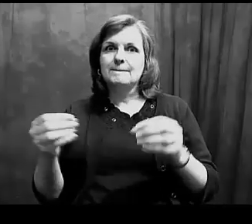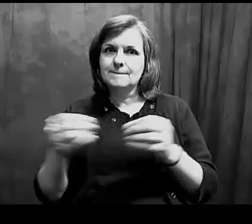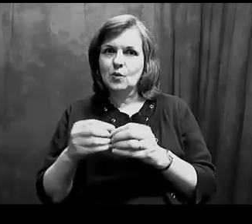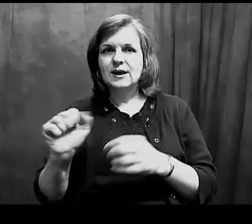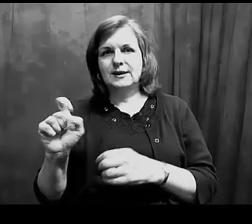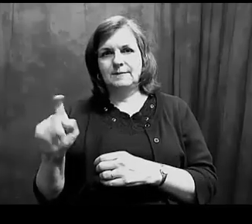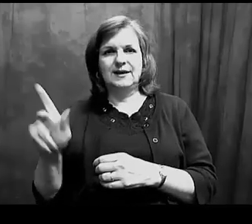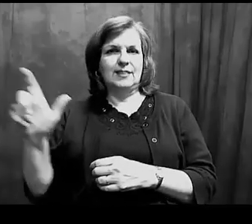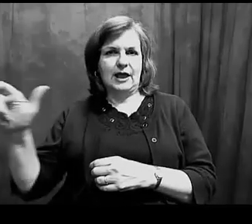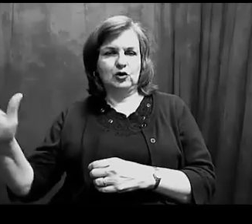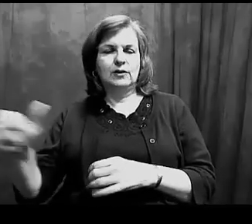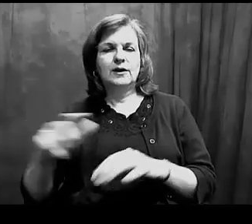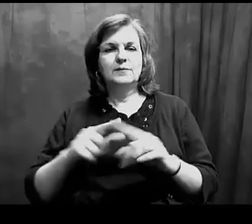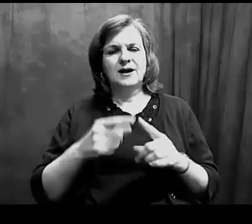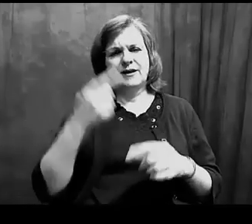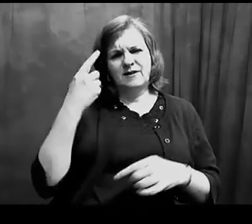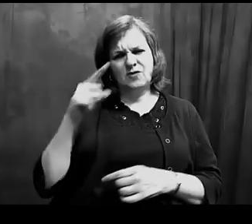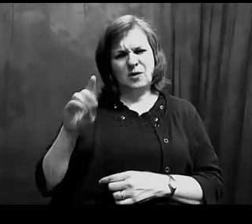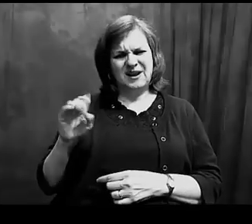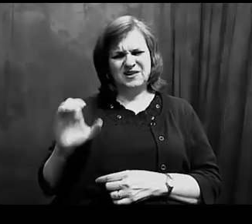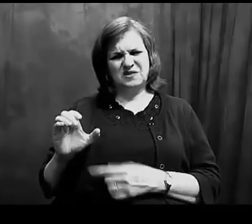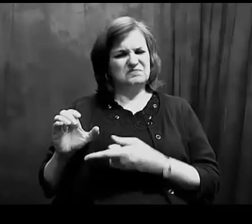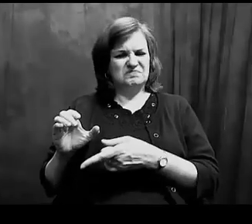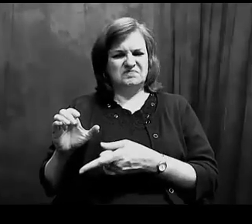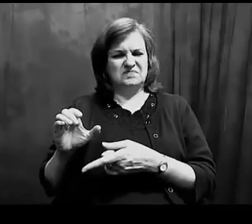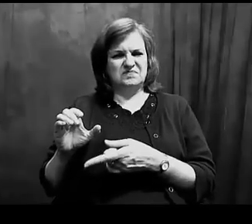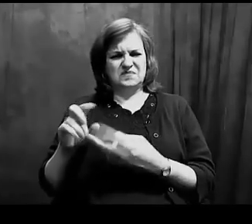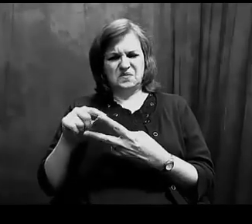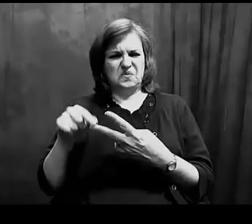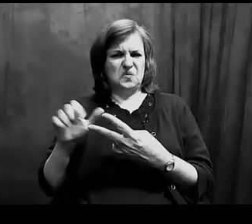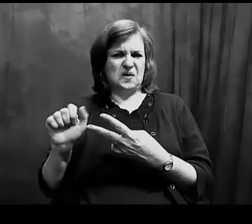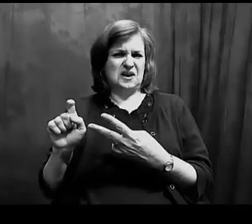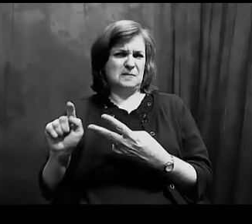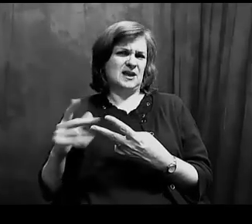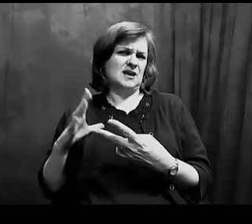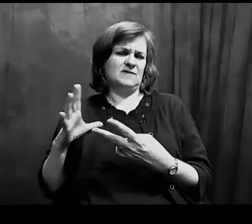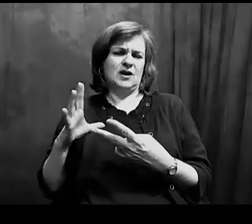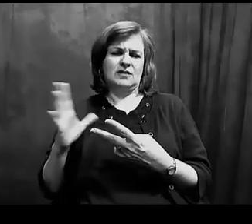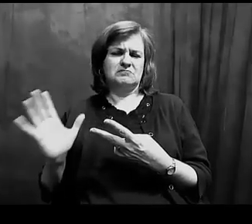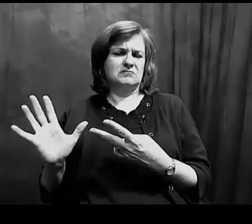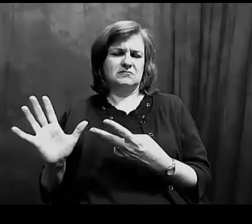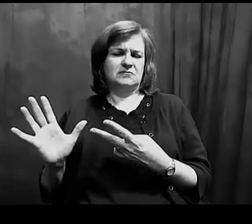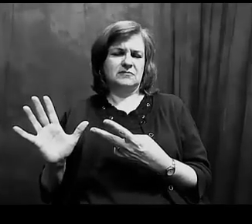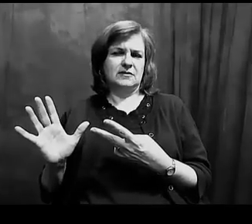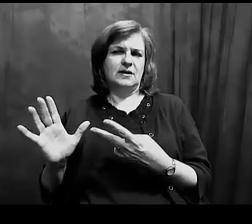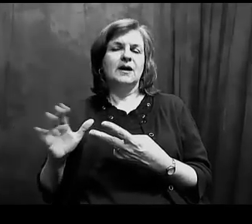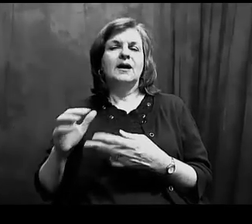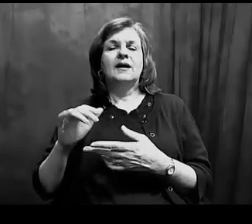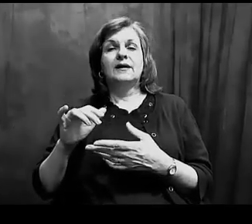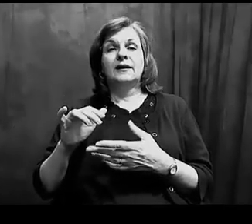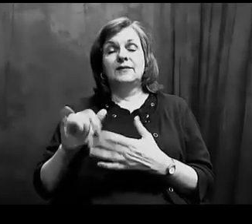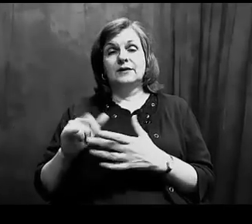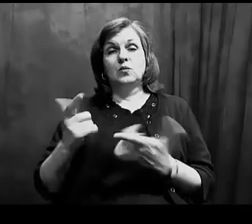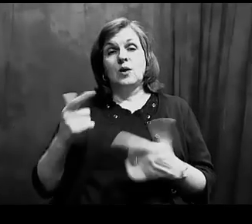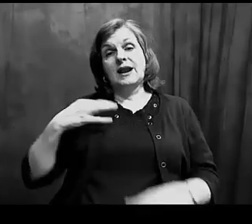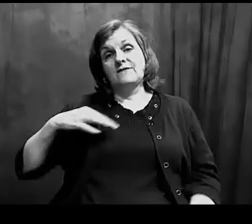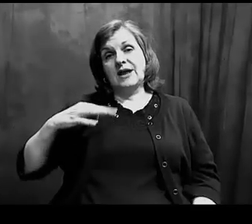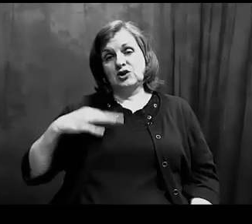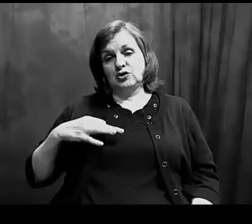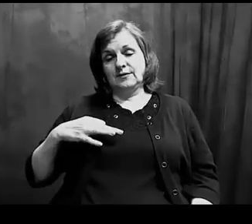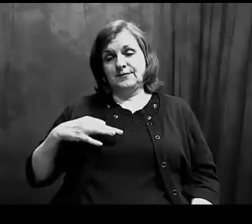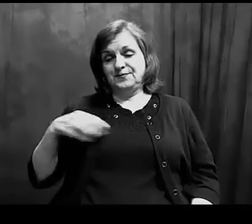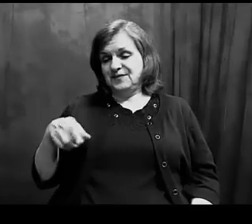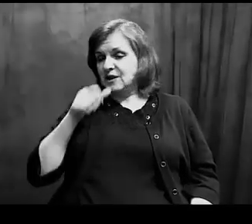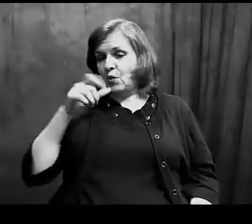out more ATP. But for bacteria, this is fine This is enough. This is